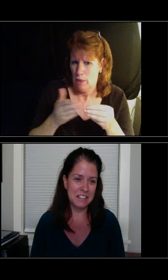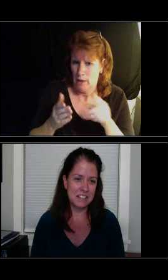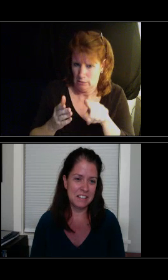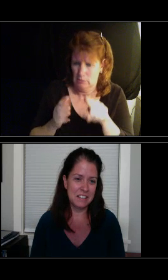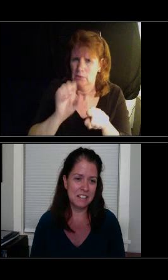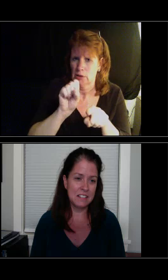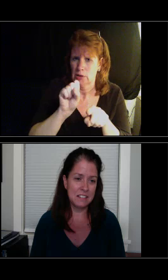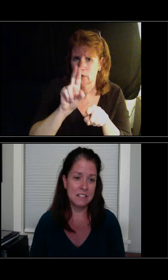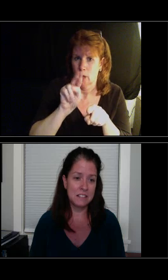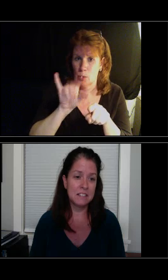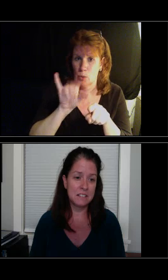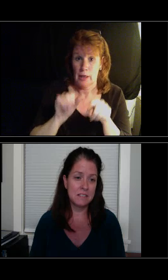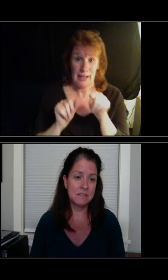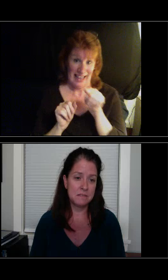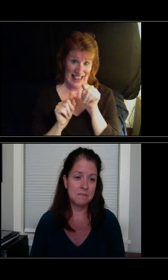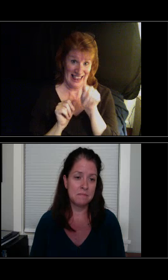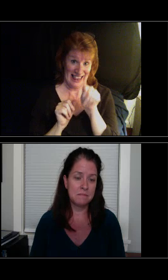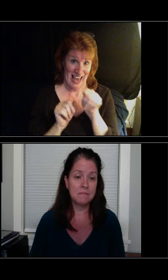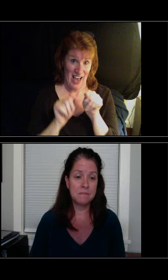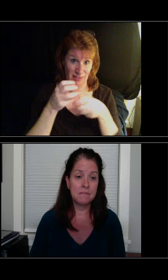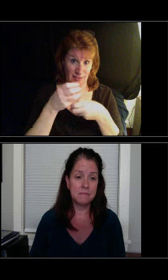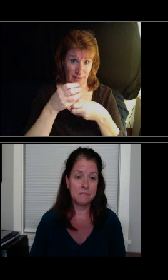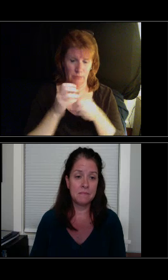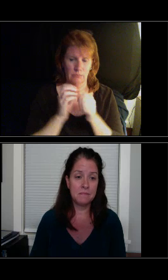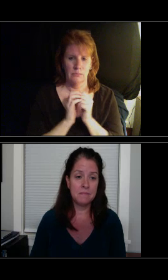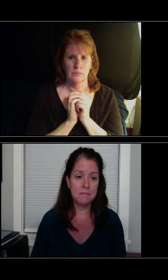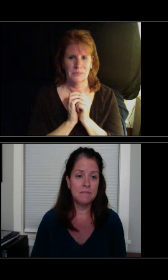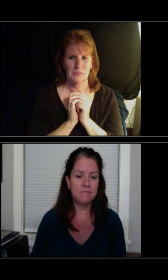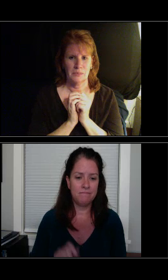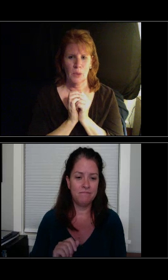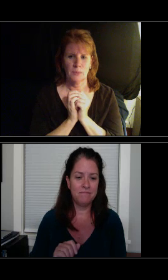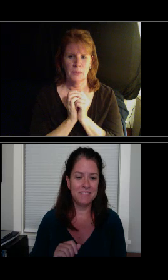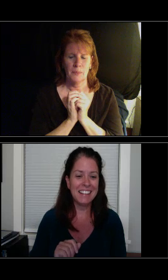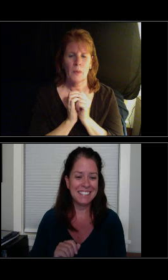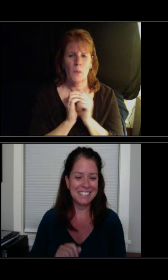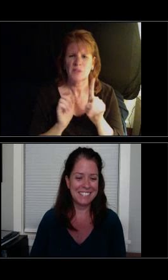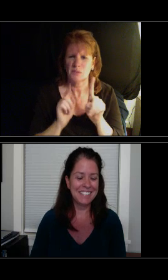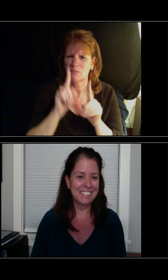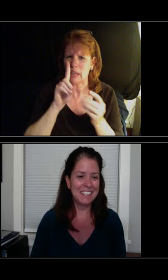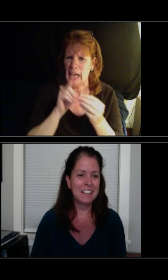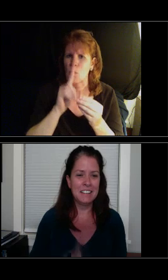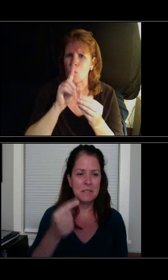touch. Actually, I do want to add one more thing in summary.